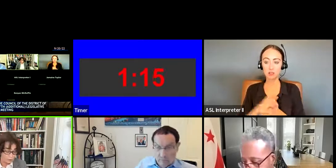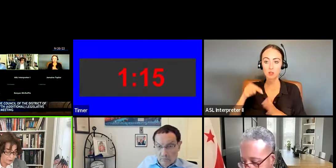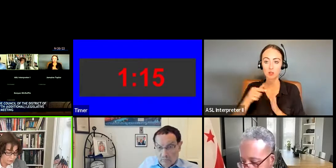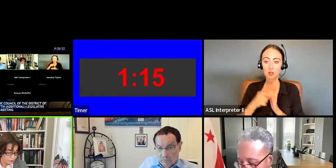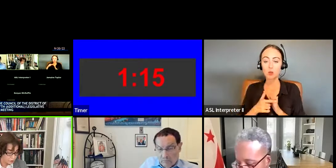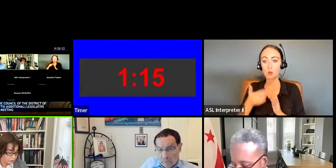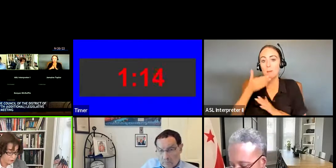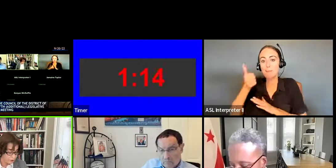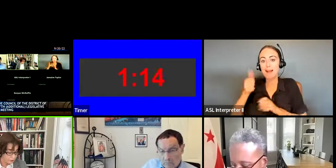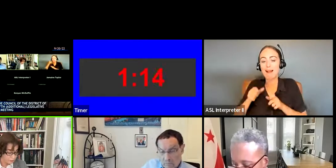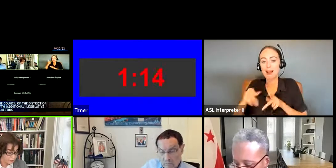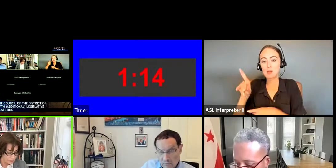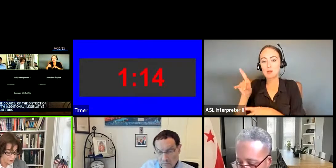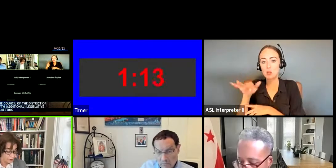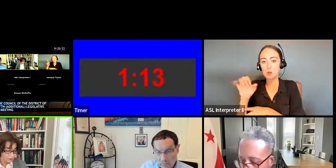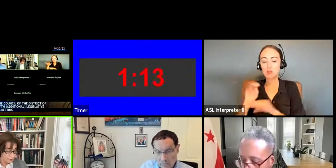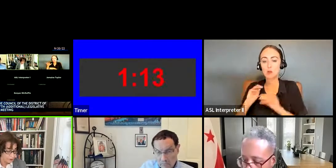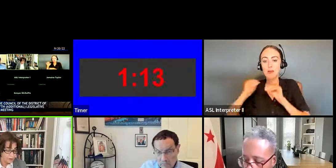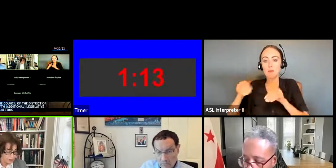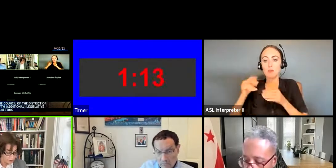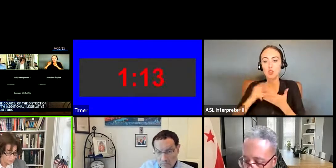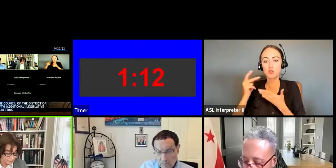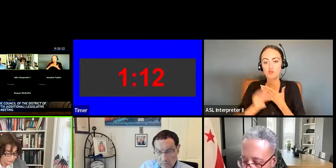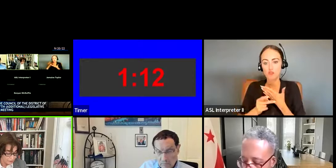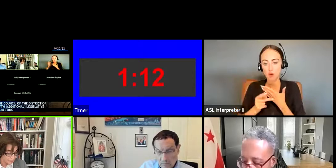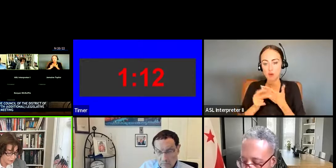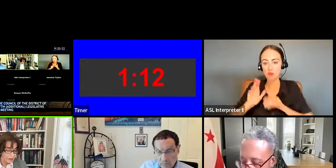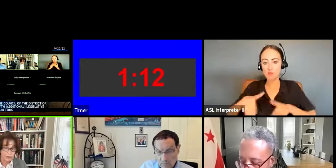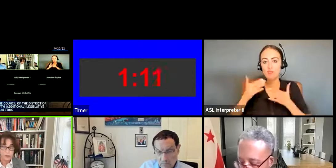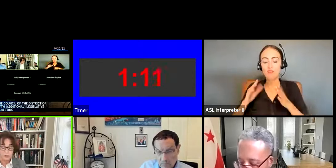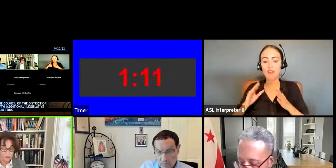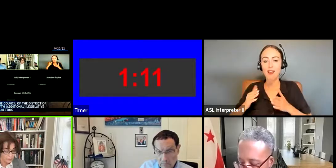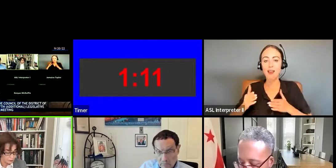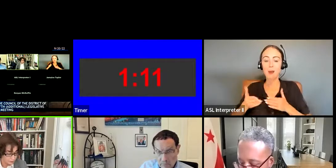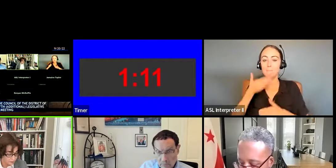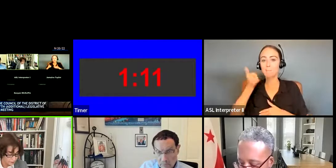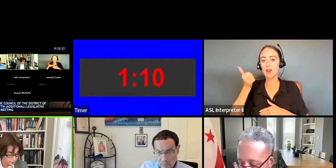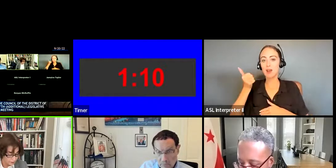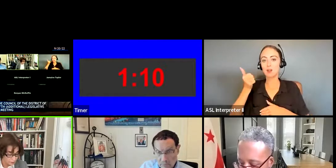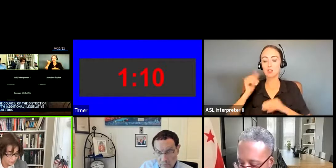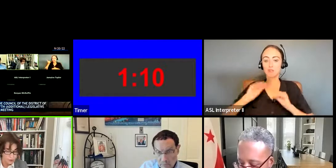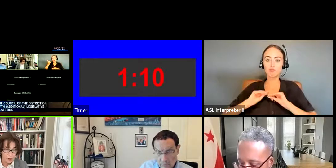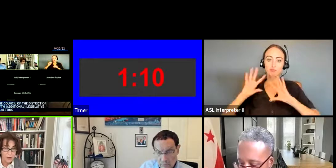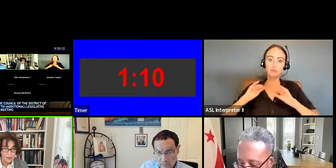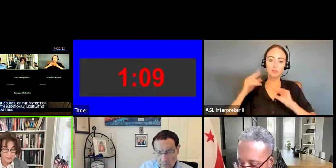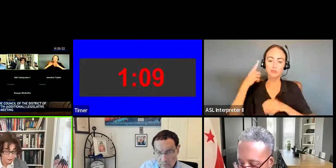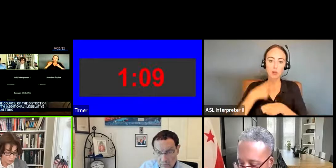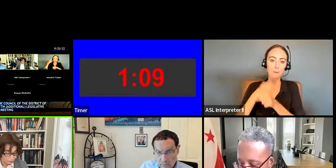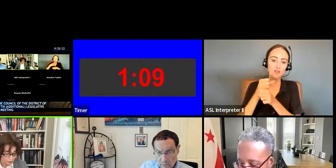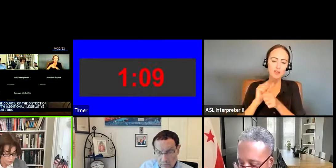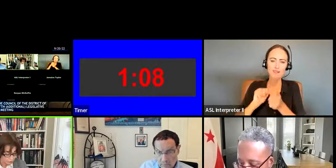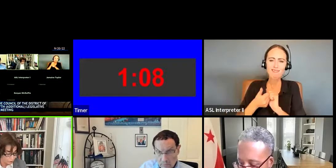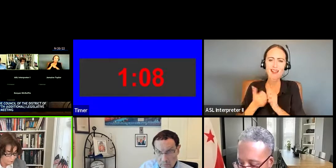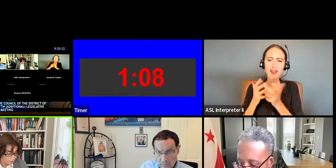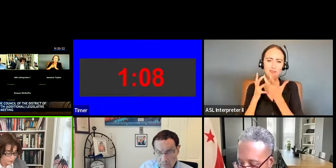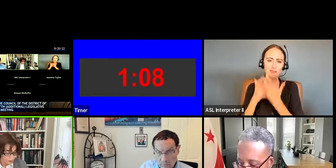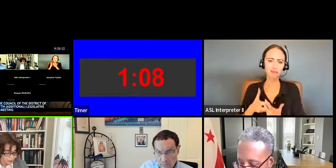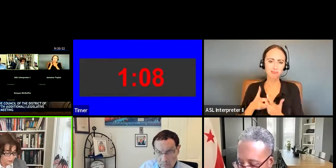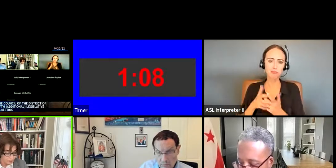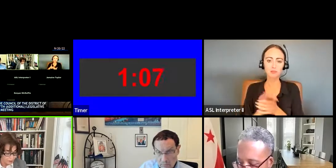to better allow DOE to implement the program and to provide greater clarity to the covered manufacturers on how to comply with the